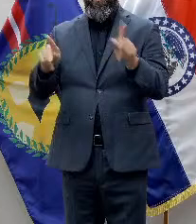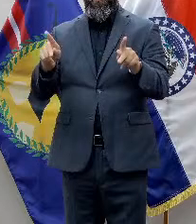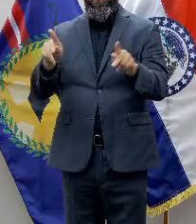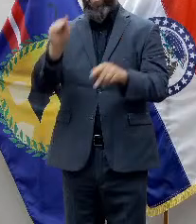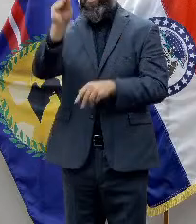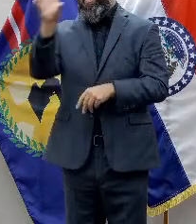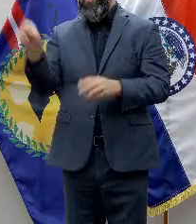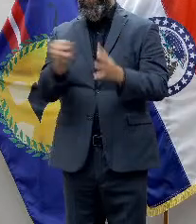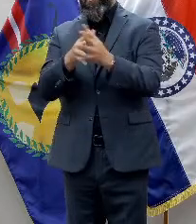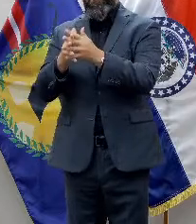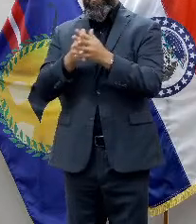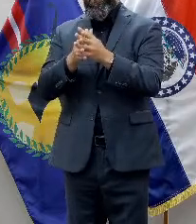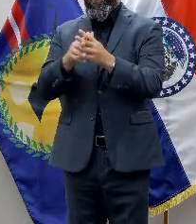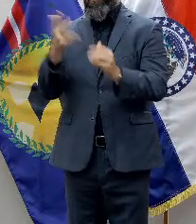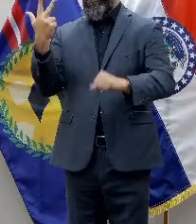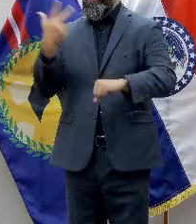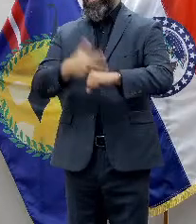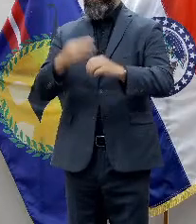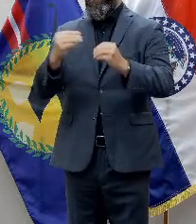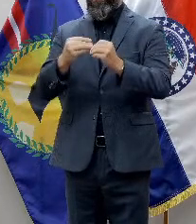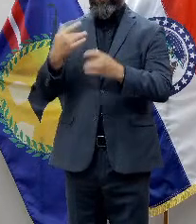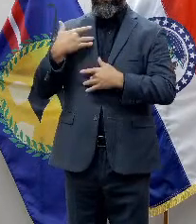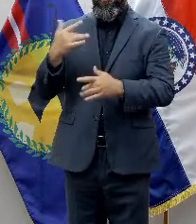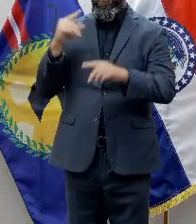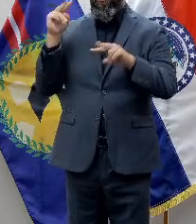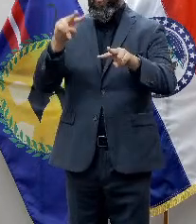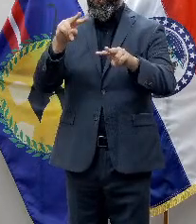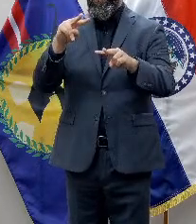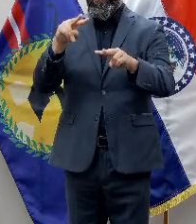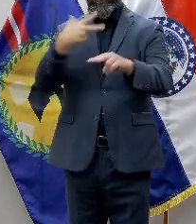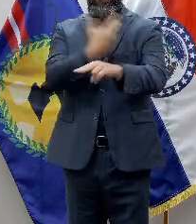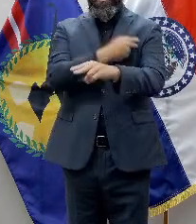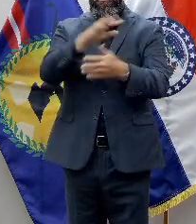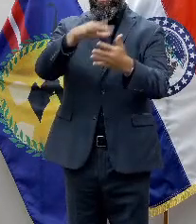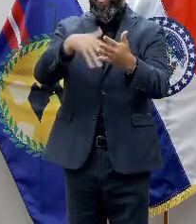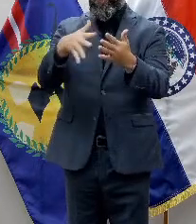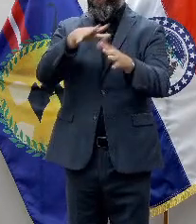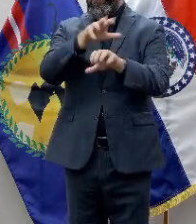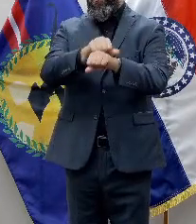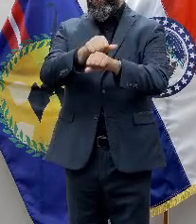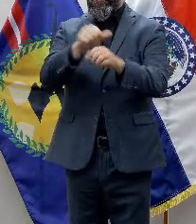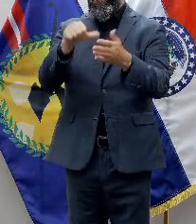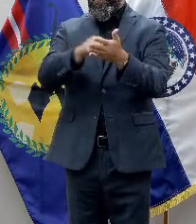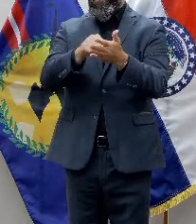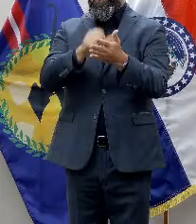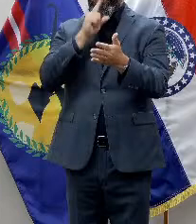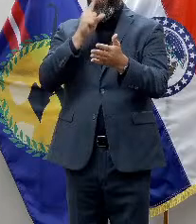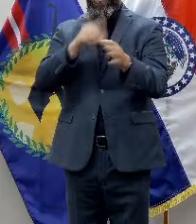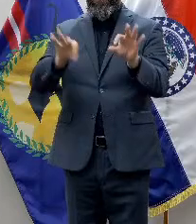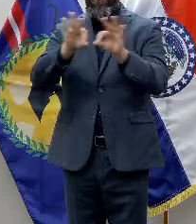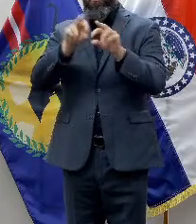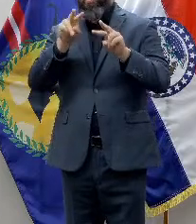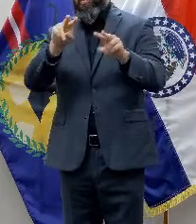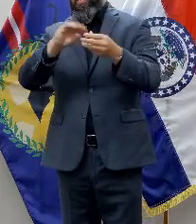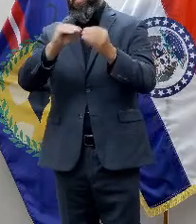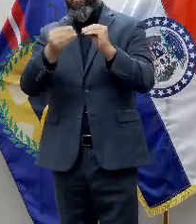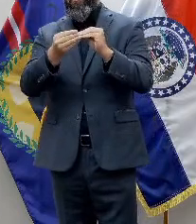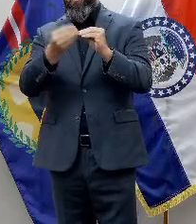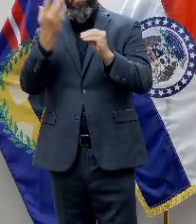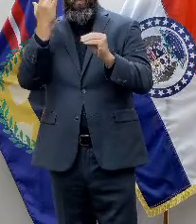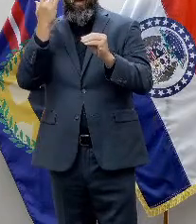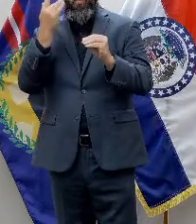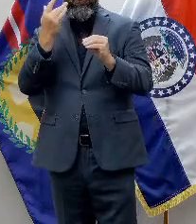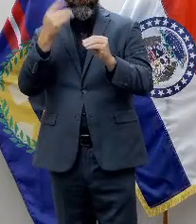been 3 times more likely to navigate to the vaccination scheduling page than other types of users. It's really important that we look at these metrics because we are, of